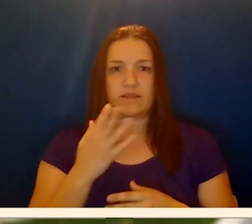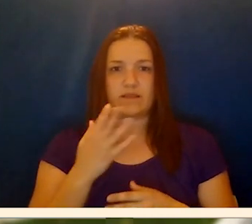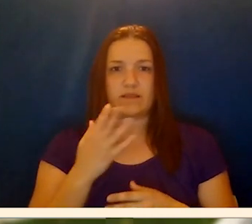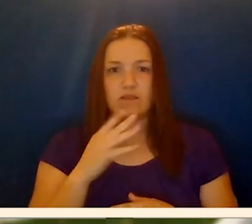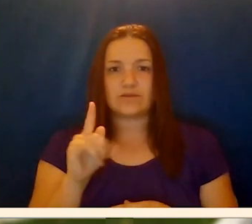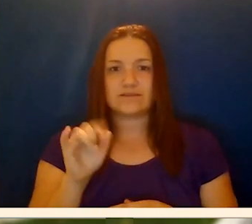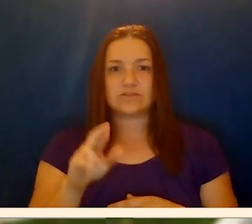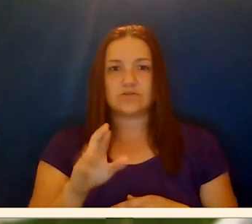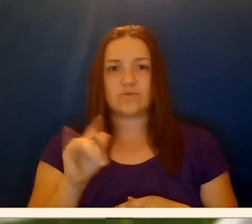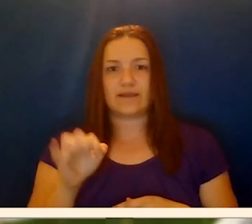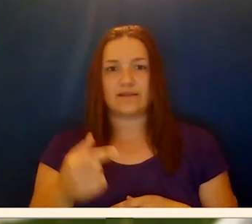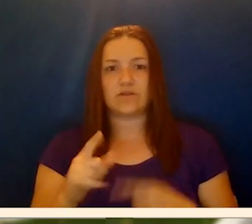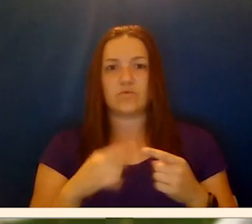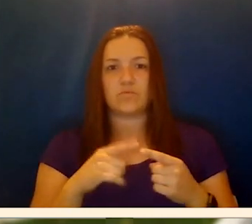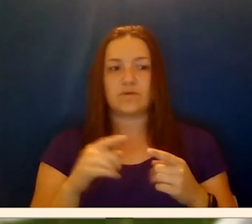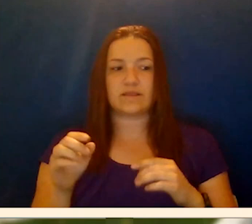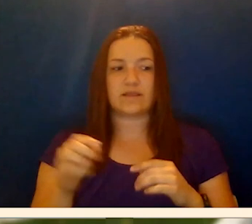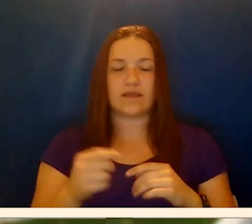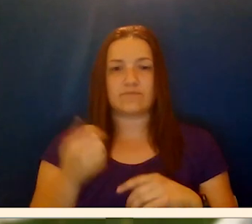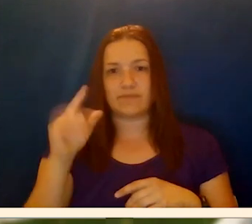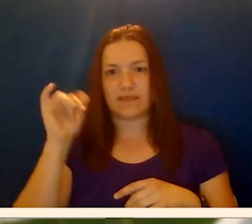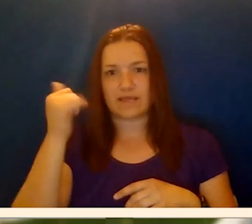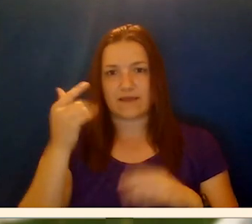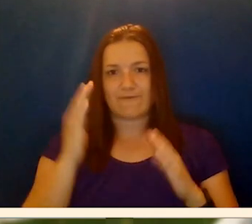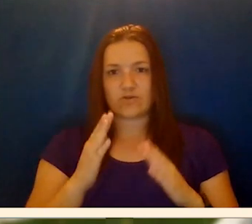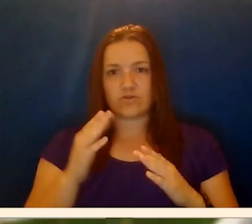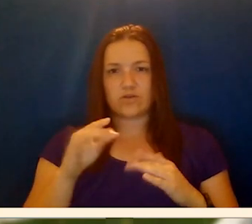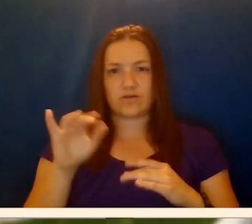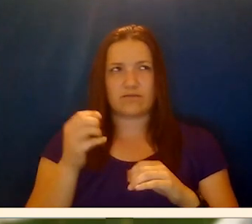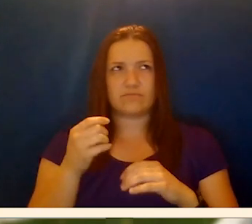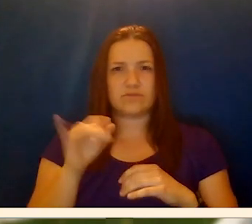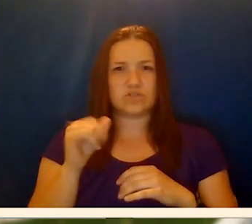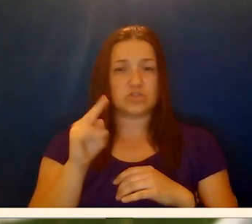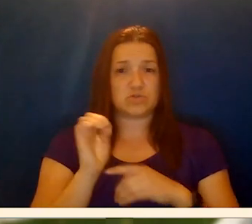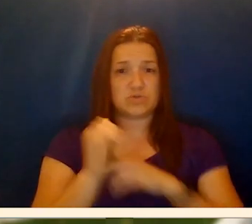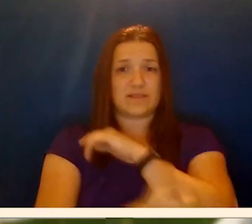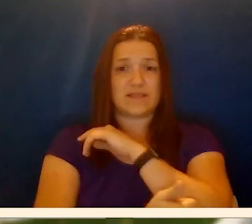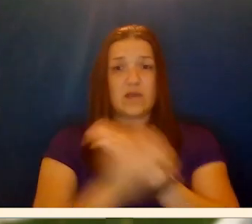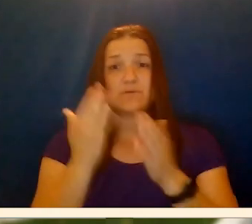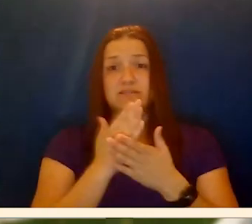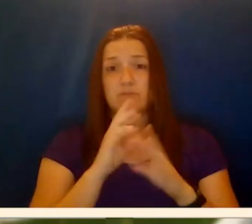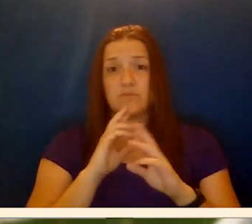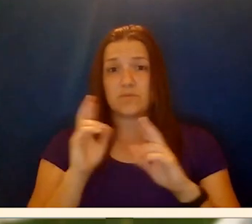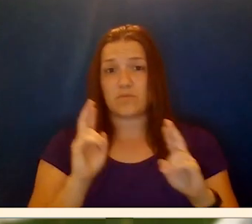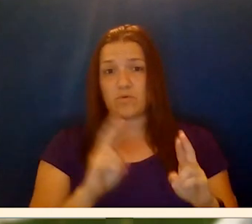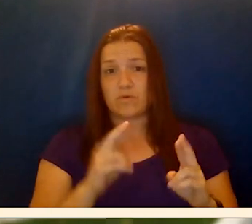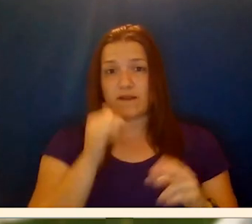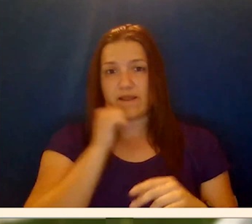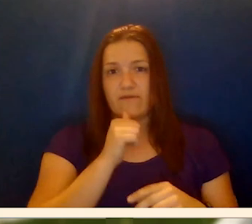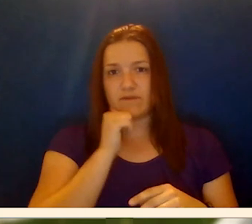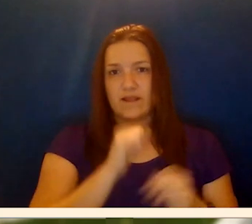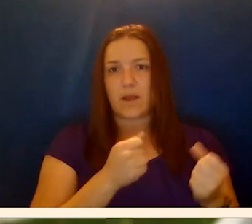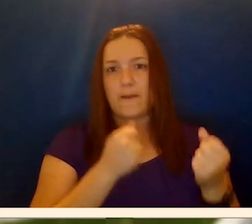rating, once that was removed by the governor back in mid-June, the county stopped reporting the daily